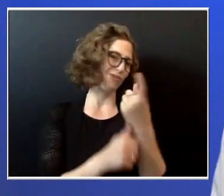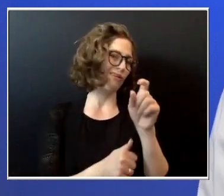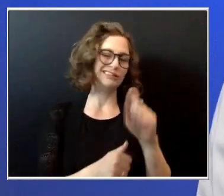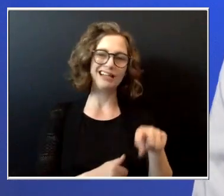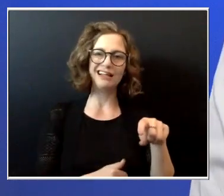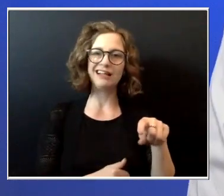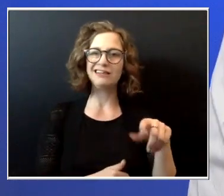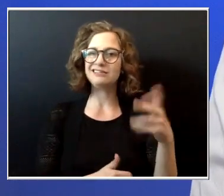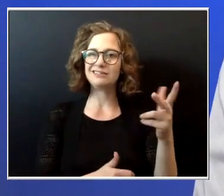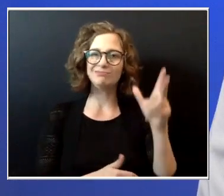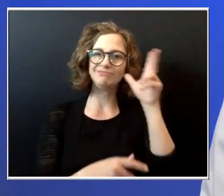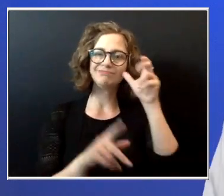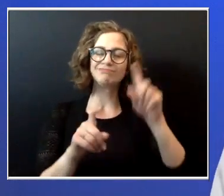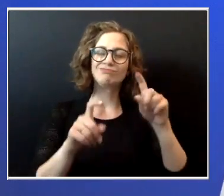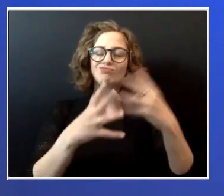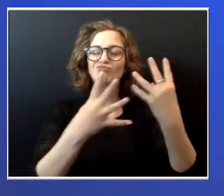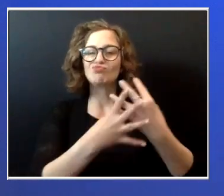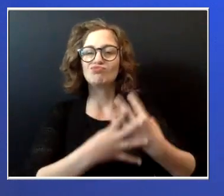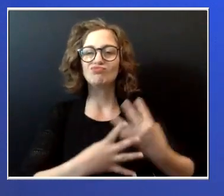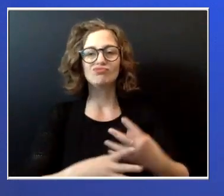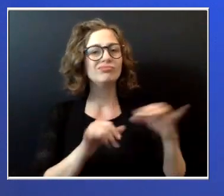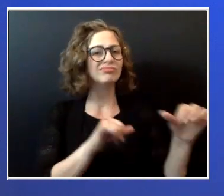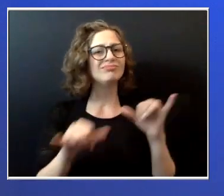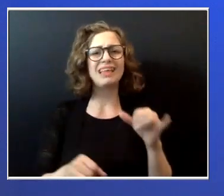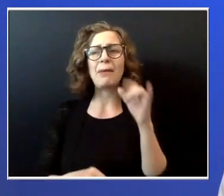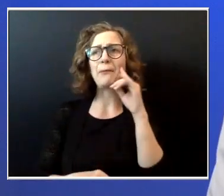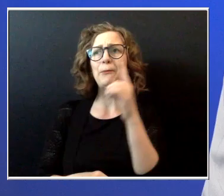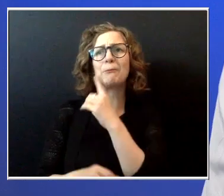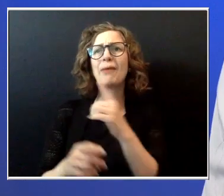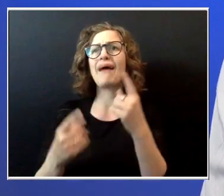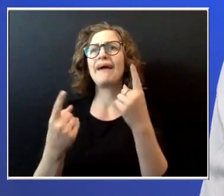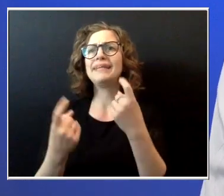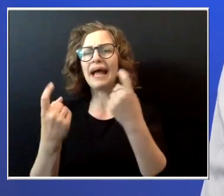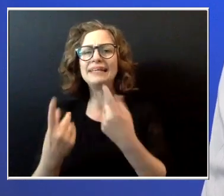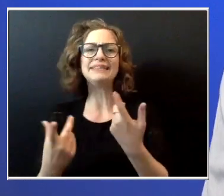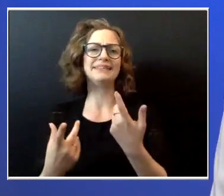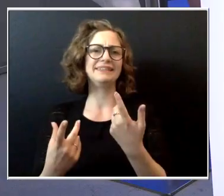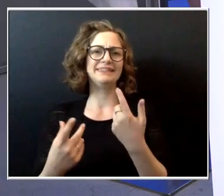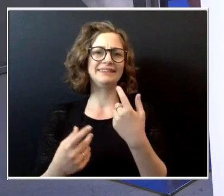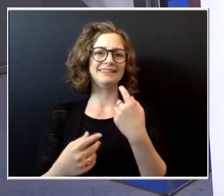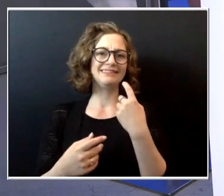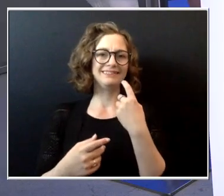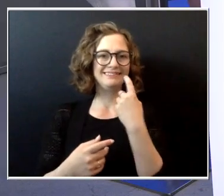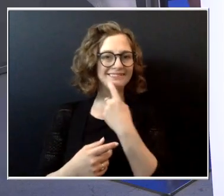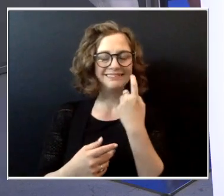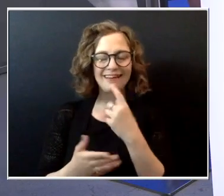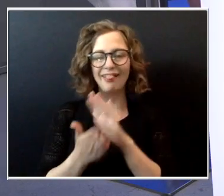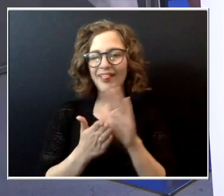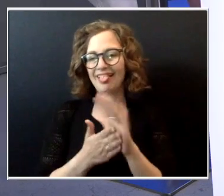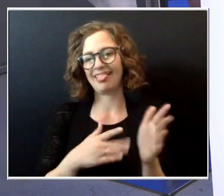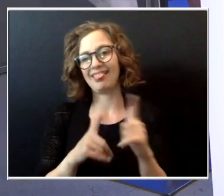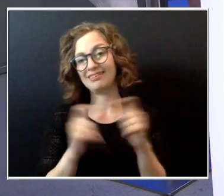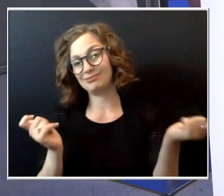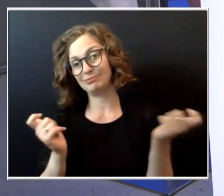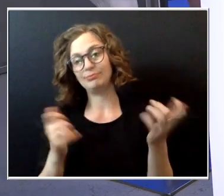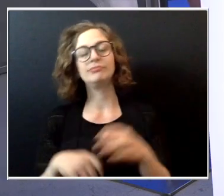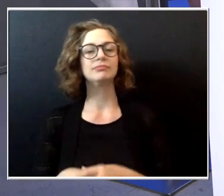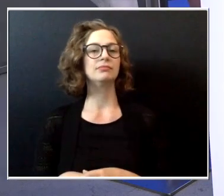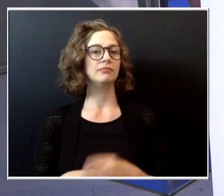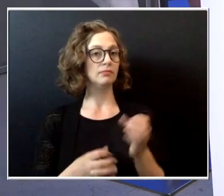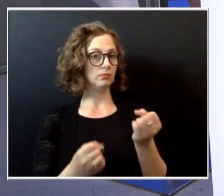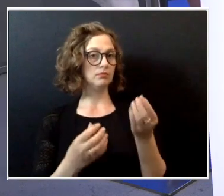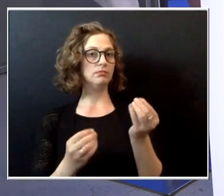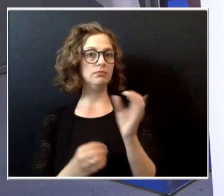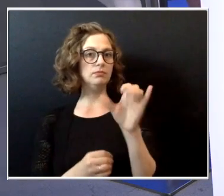options using sound to treat tinnitus. So I won't get to that yet, I guess. So that thing with William Shatner, Captain